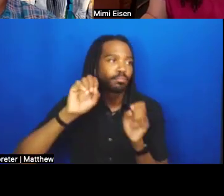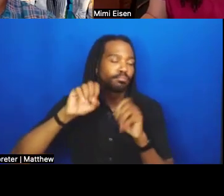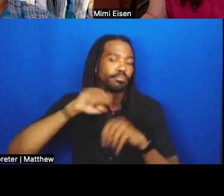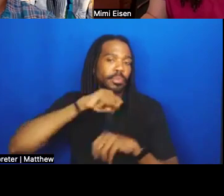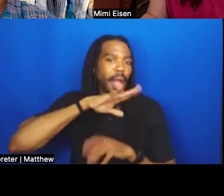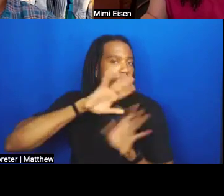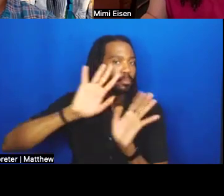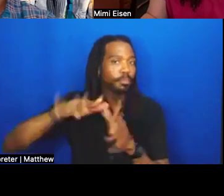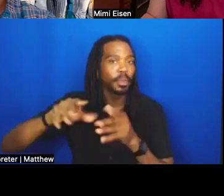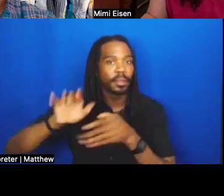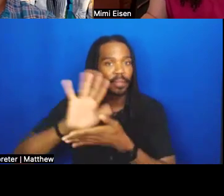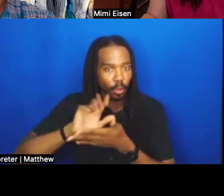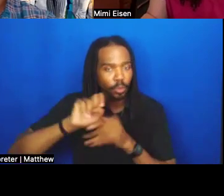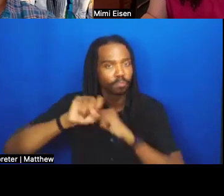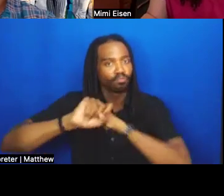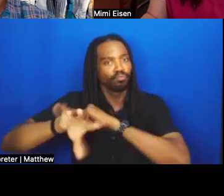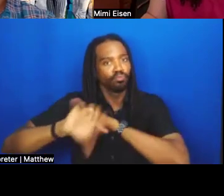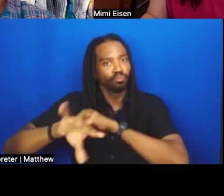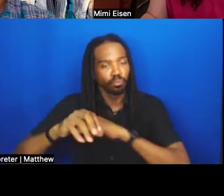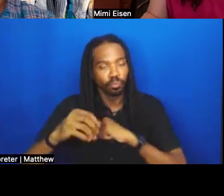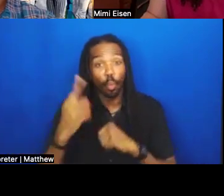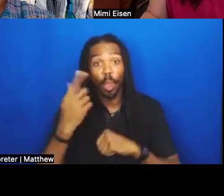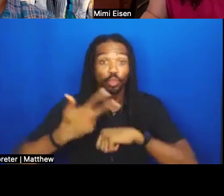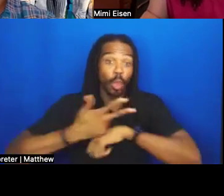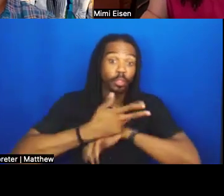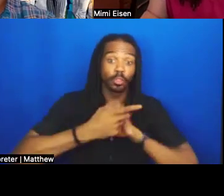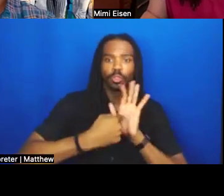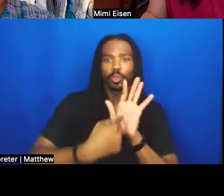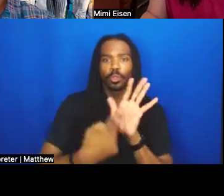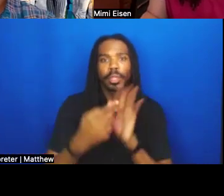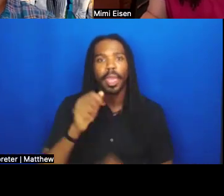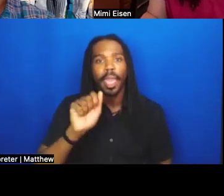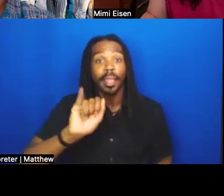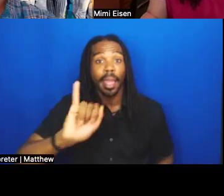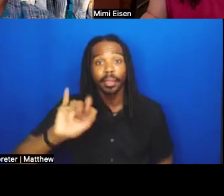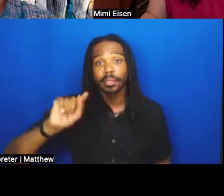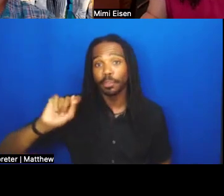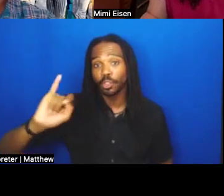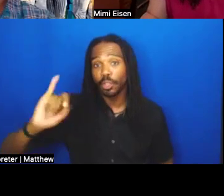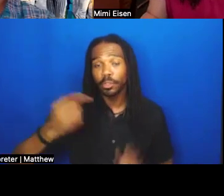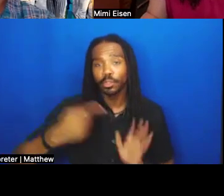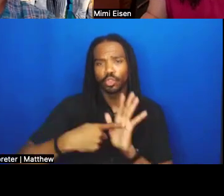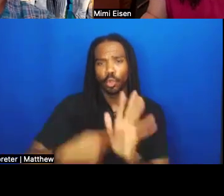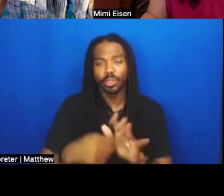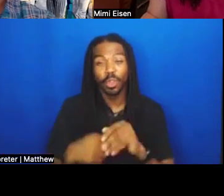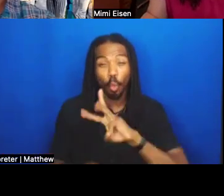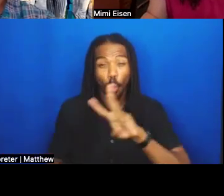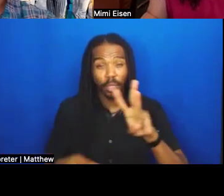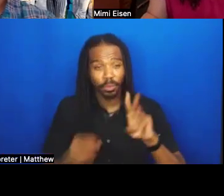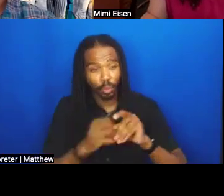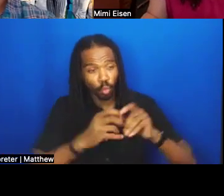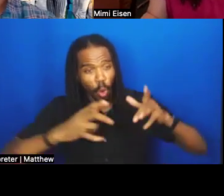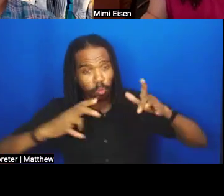an AI Thomas Jefferson drones on about how, quote, westward expansion was necessary for this nation's health